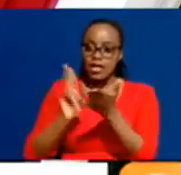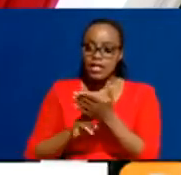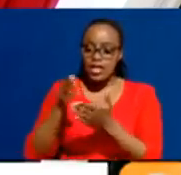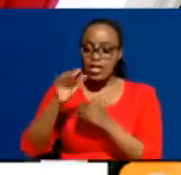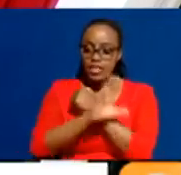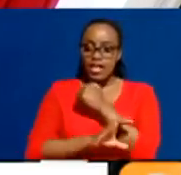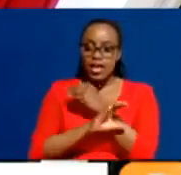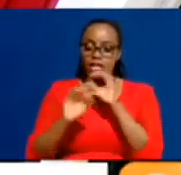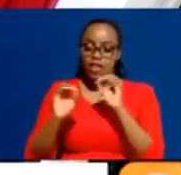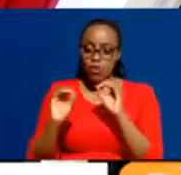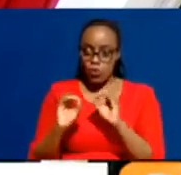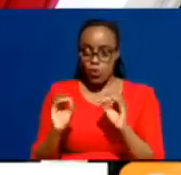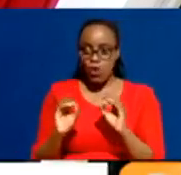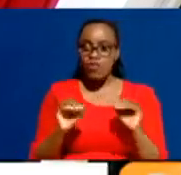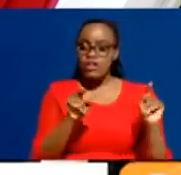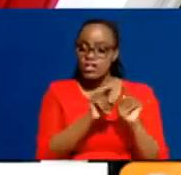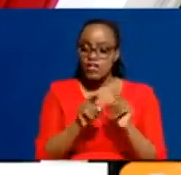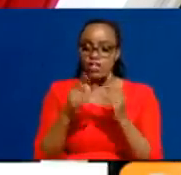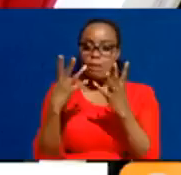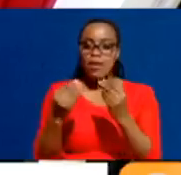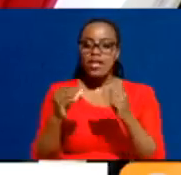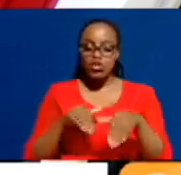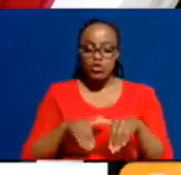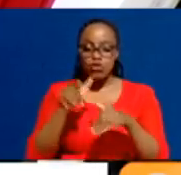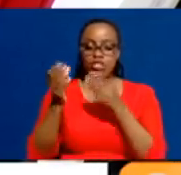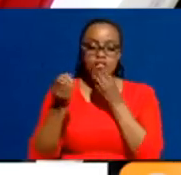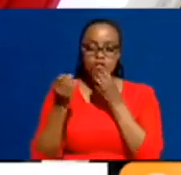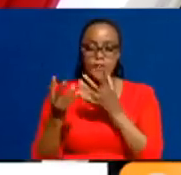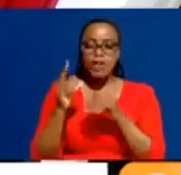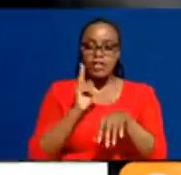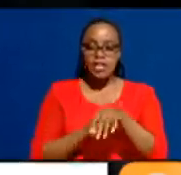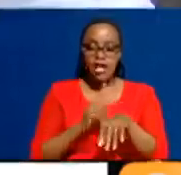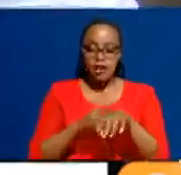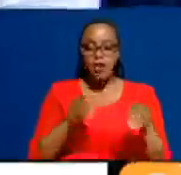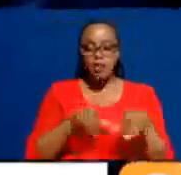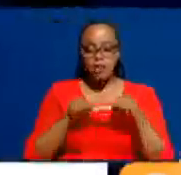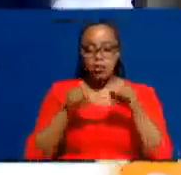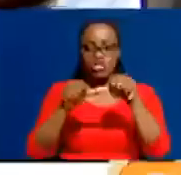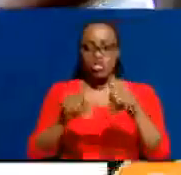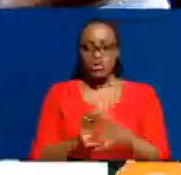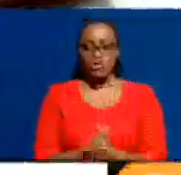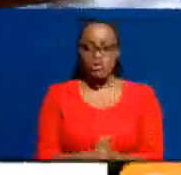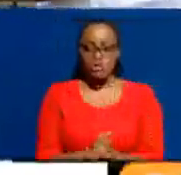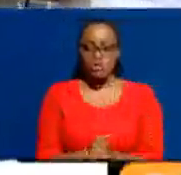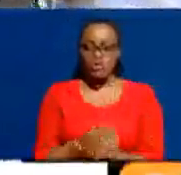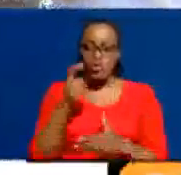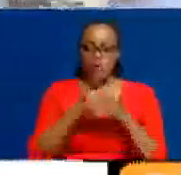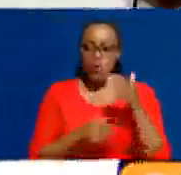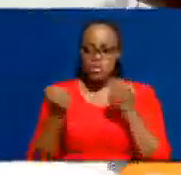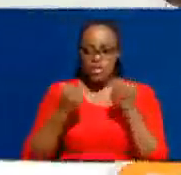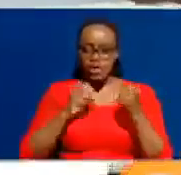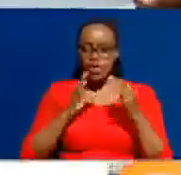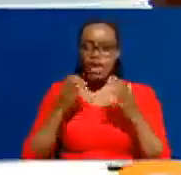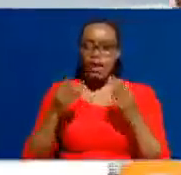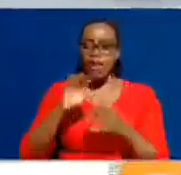our country in that particular respect, and it will be very easy to trace that information as we go along. It will cost vehicle